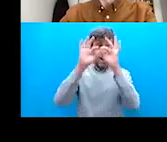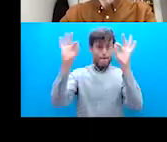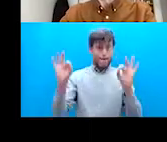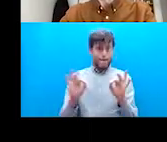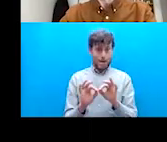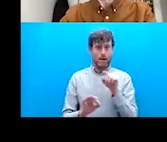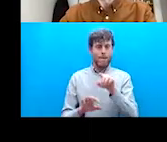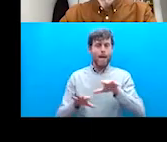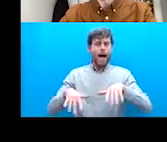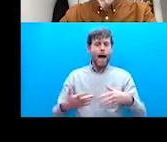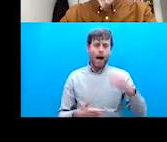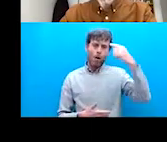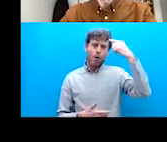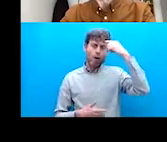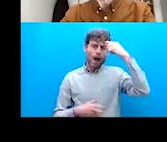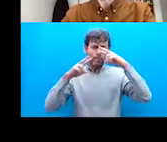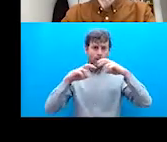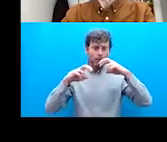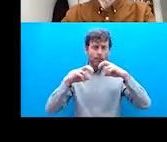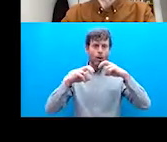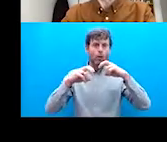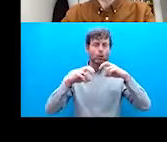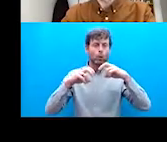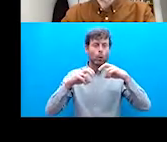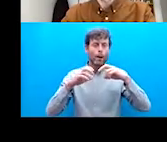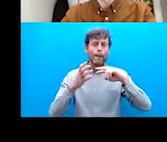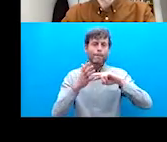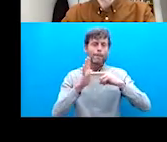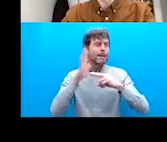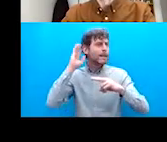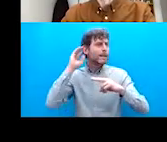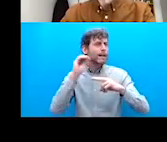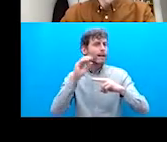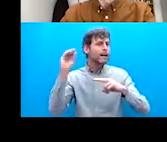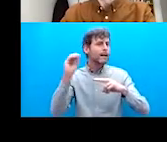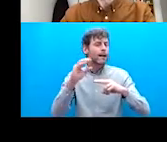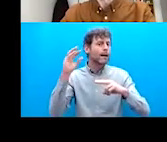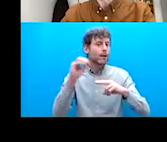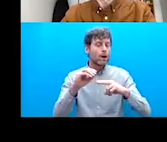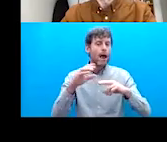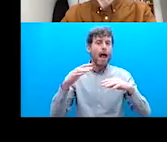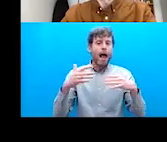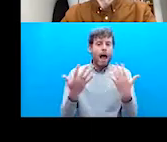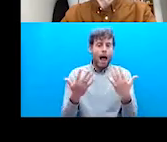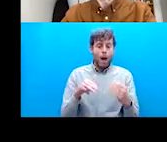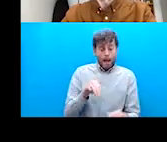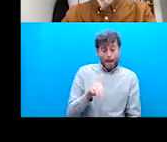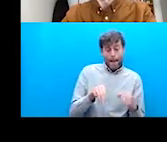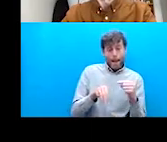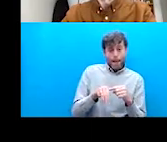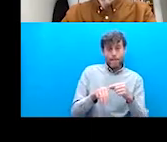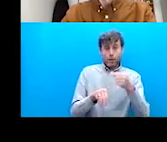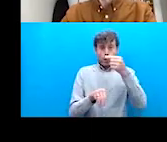the problem of meaning composition in real time, and how the M stream and the G stream divide composition